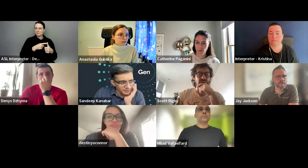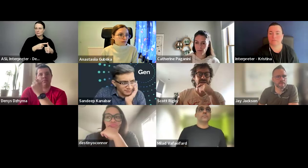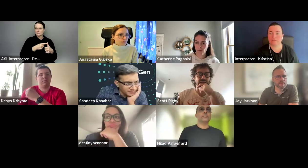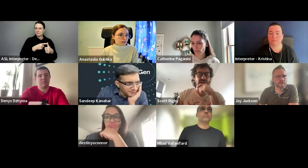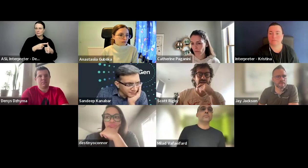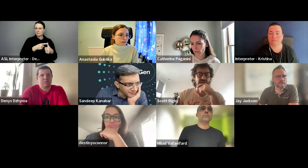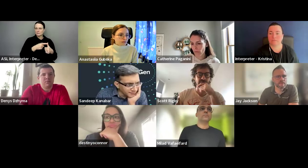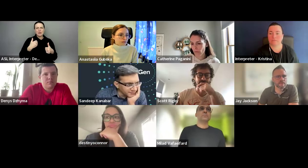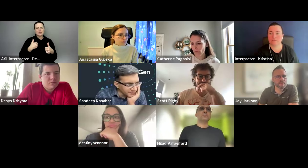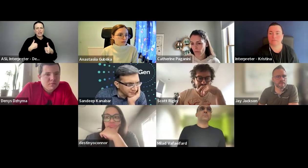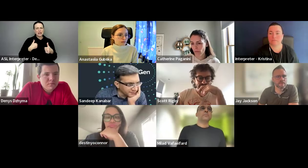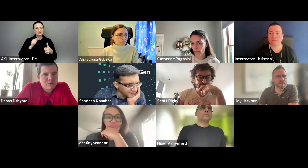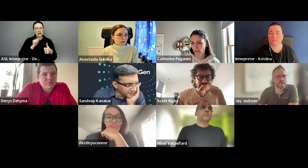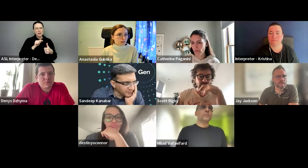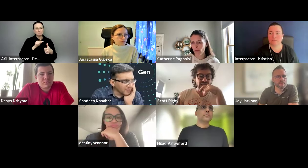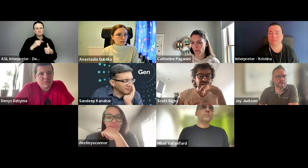there's a